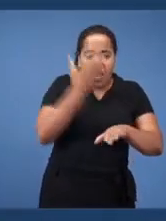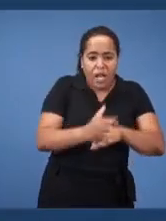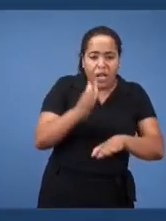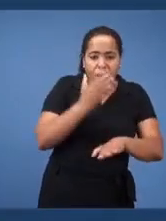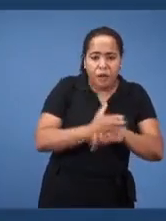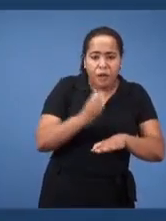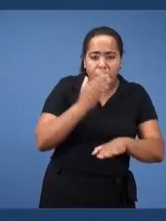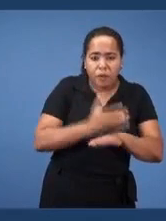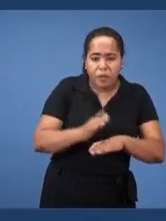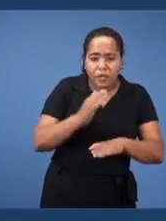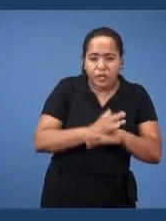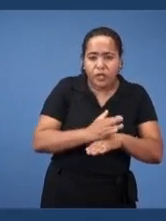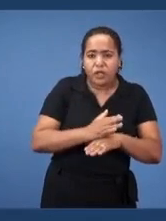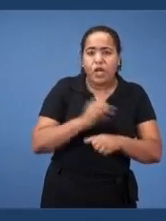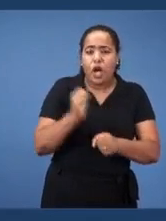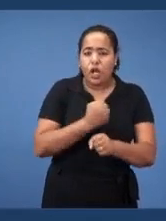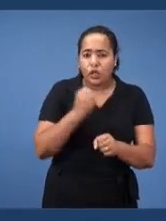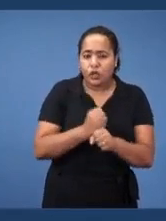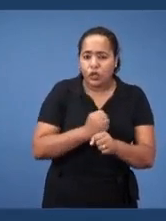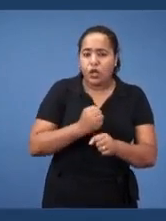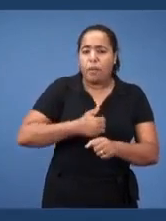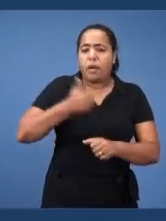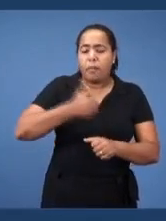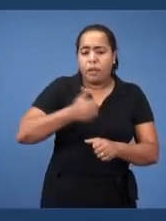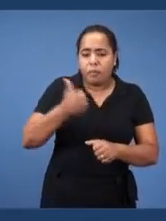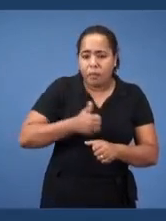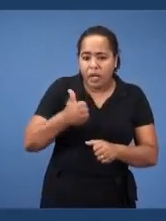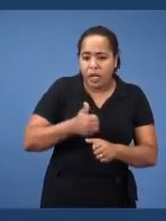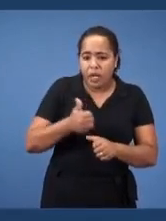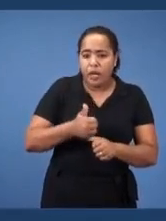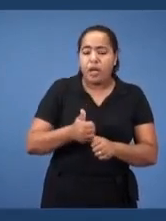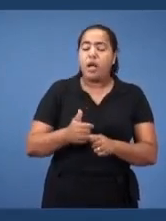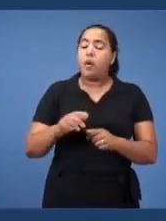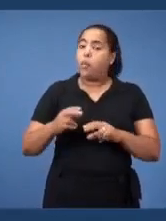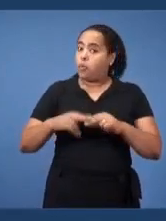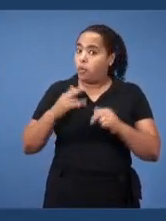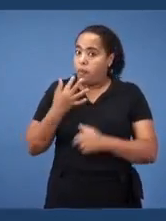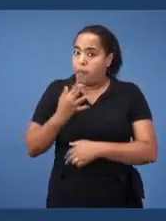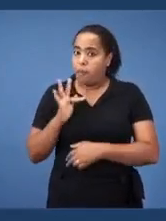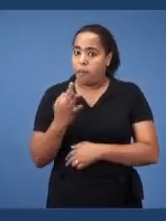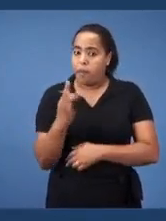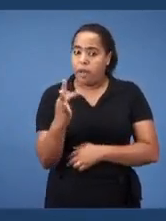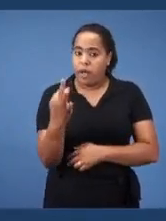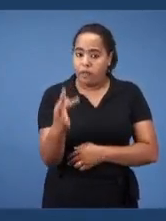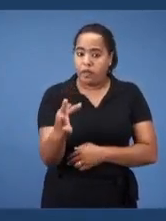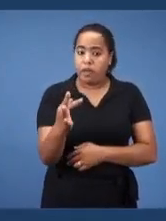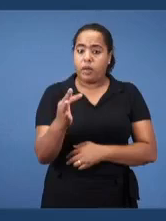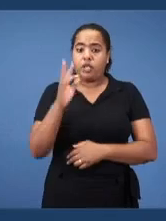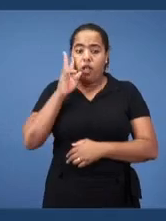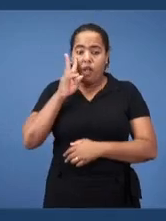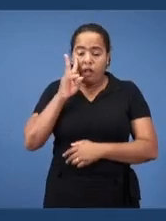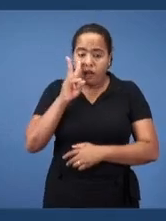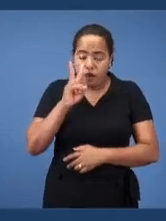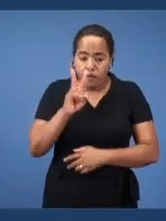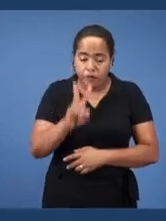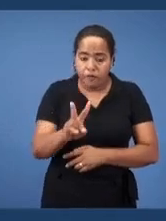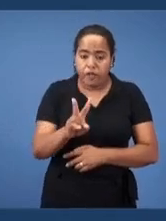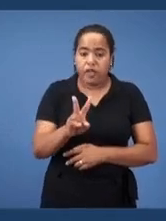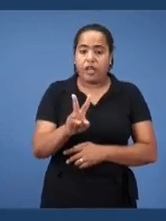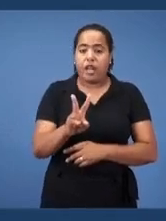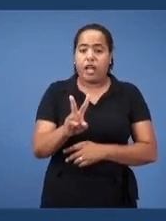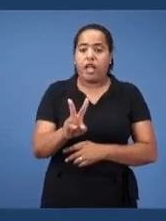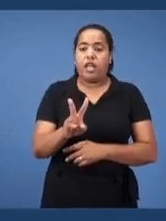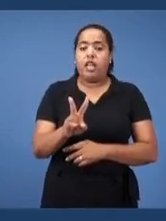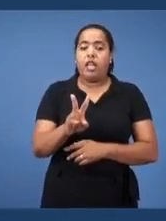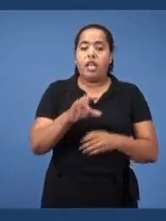first works, or else I will come to you quickly and remove your lampstand